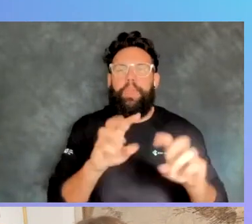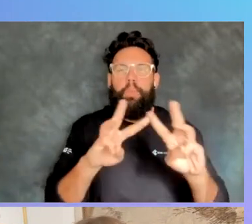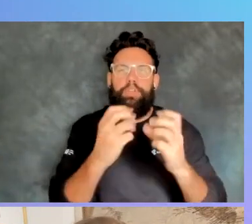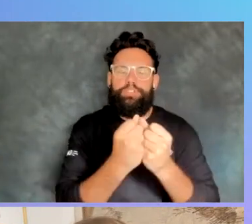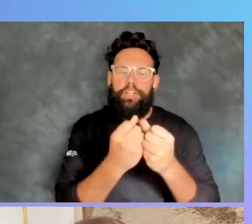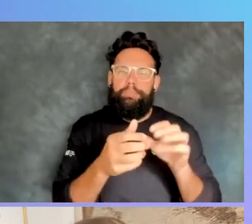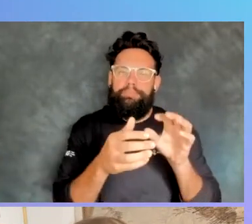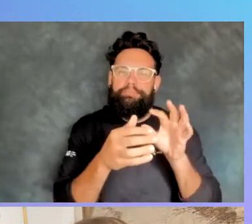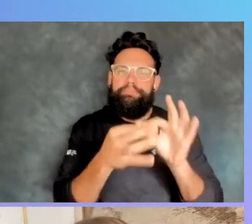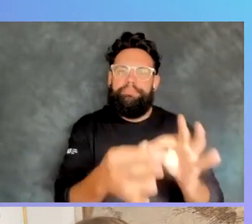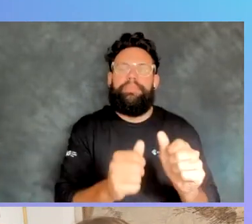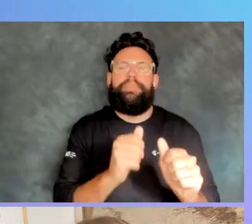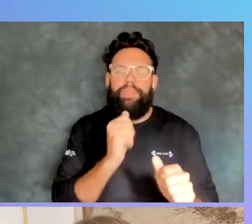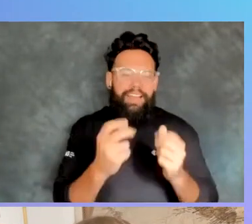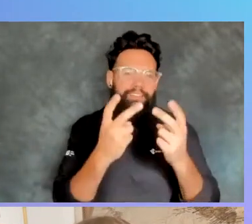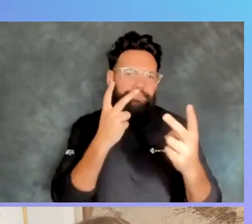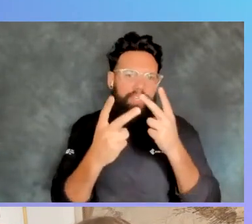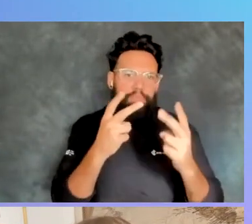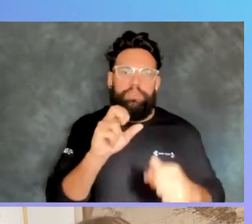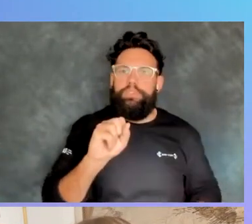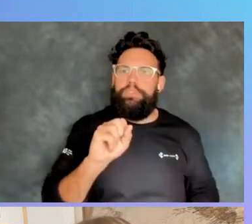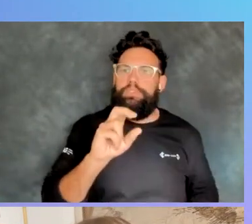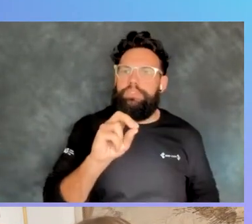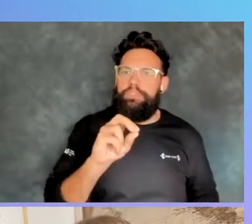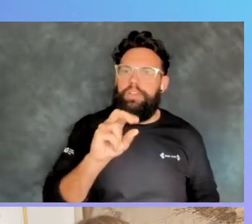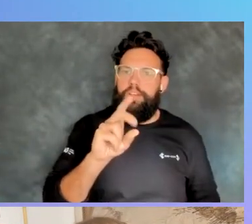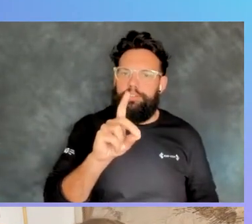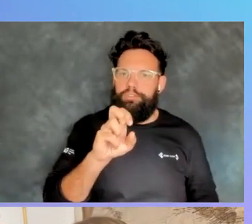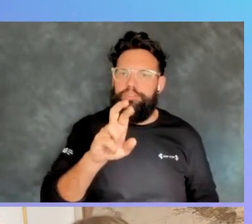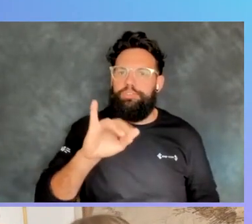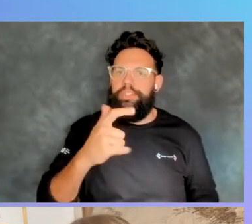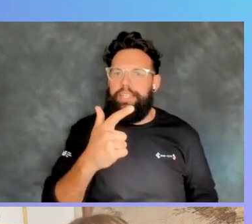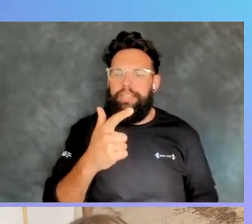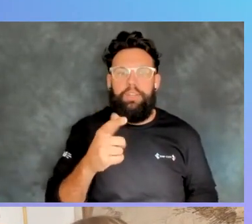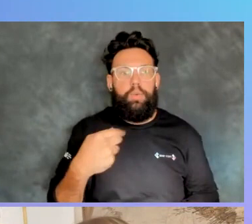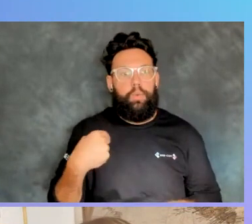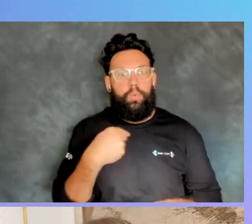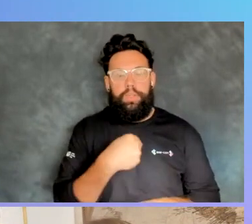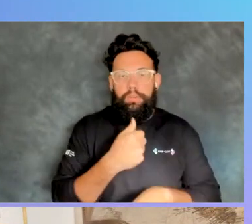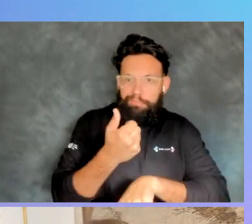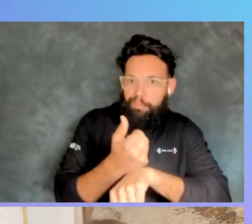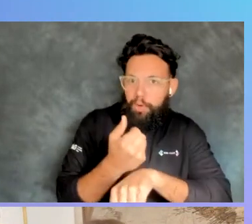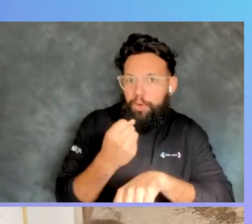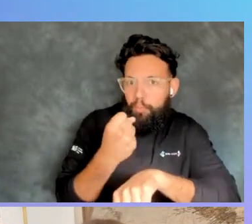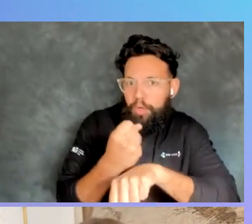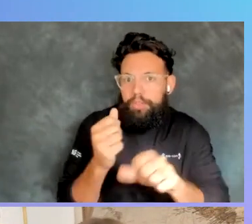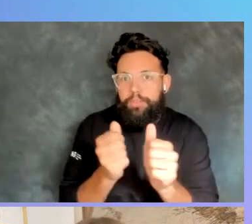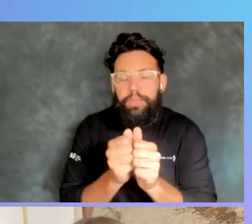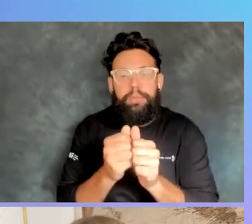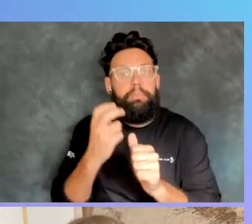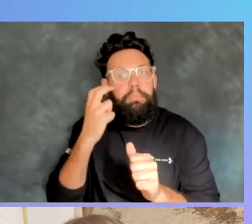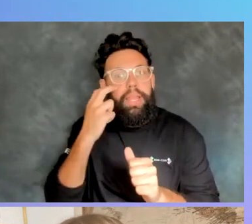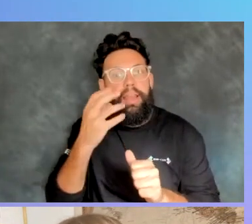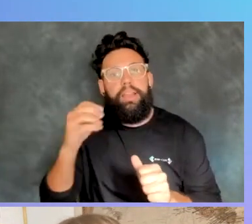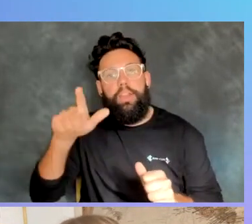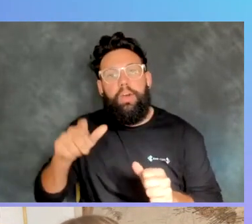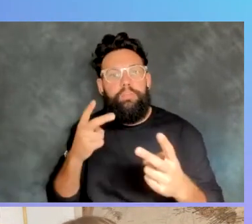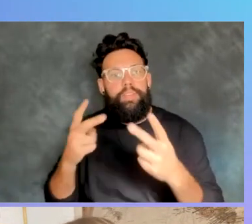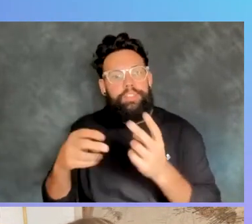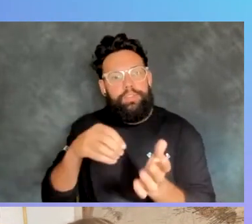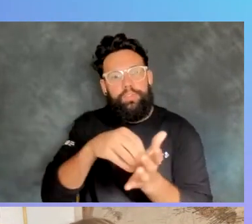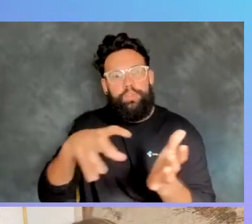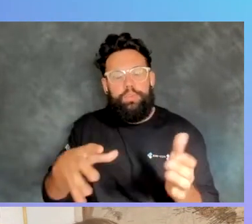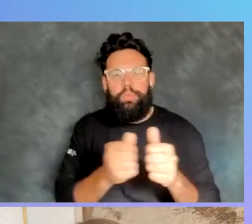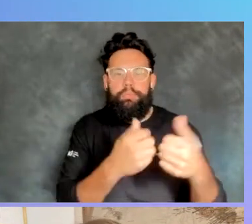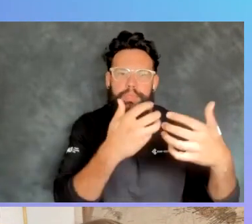we used the tactile schematics to help blind and low vision students hook up a circuit that we were going to be soldering. So the image on this slide shows at